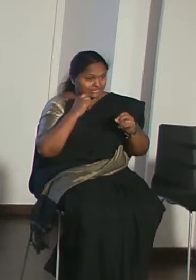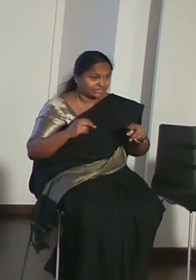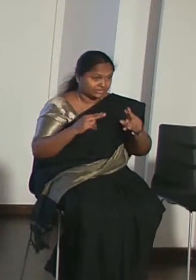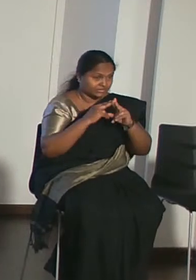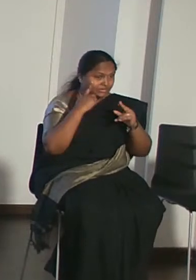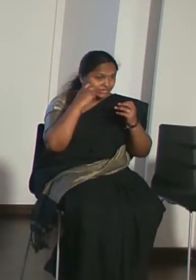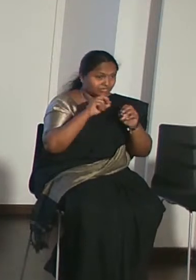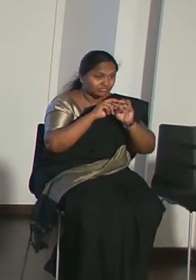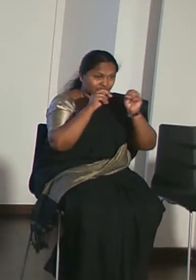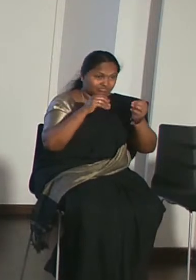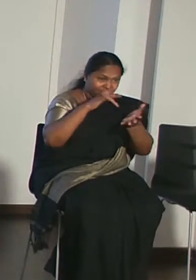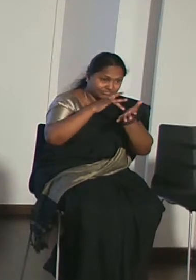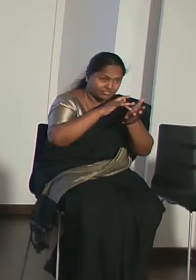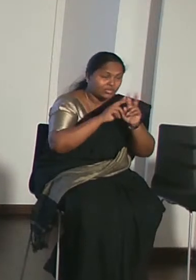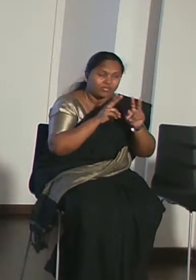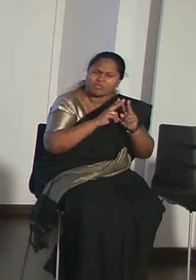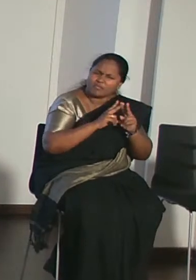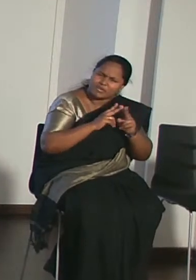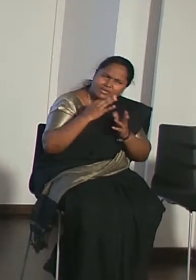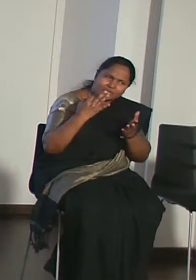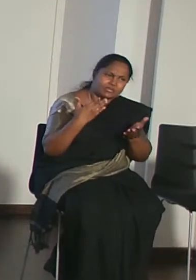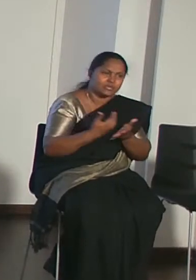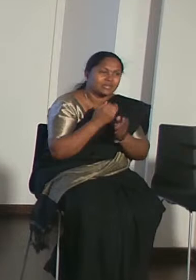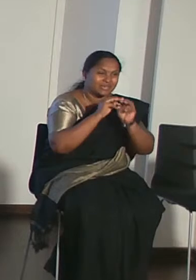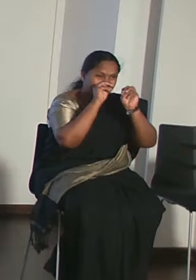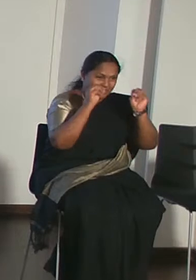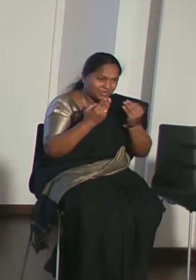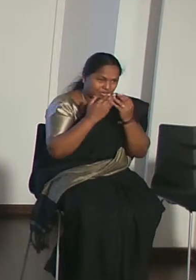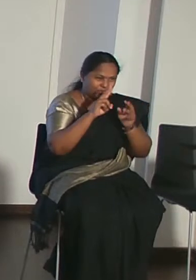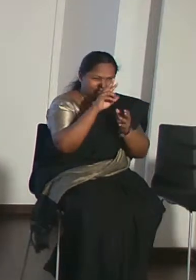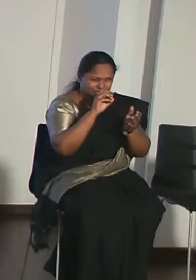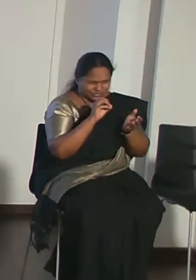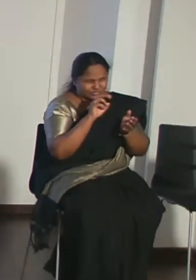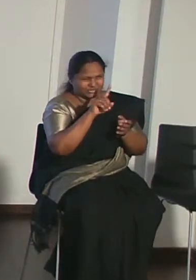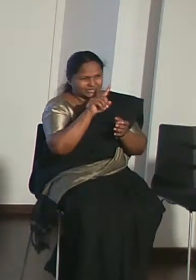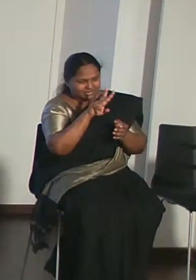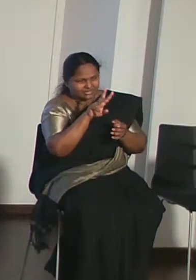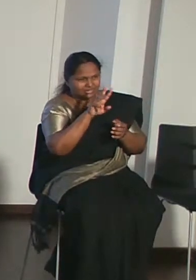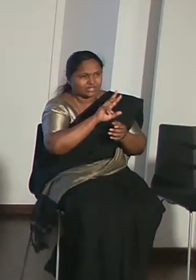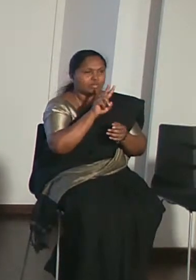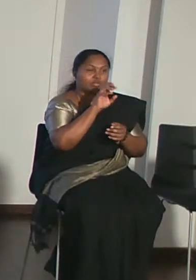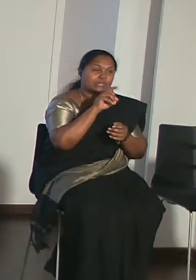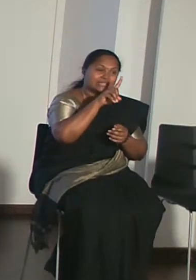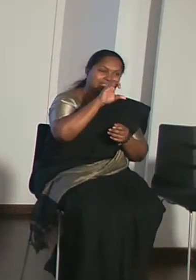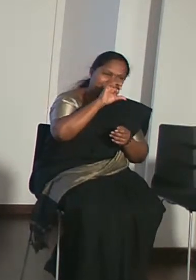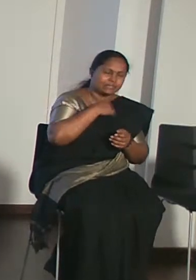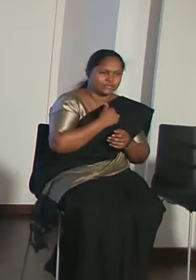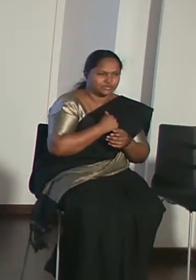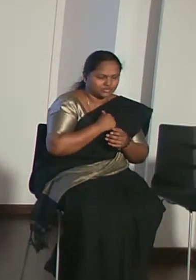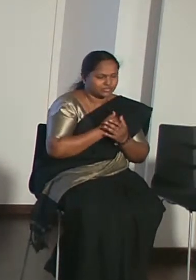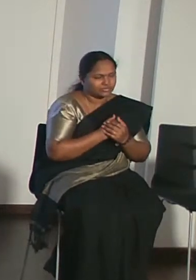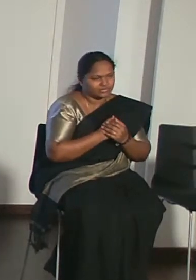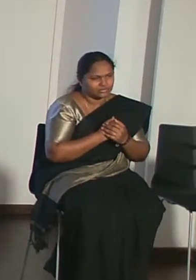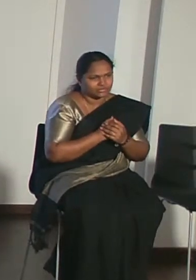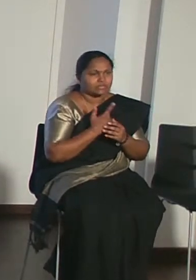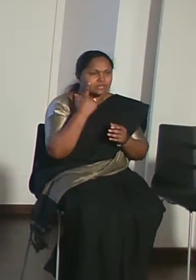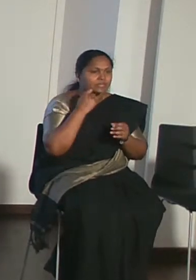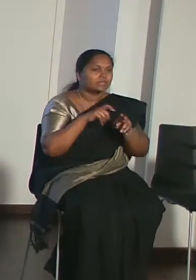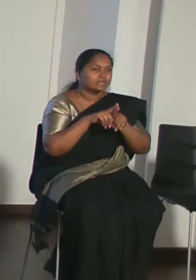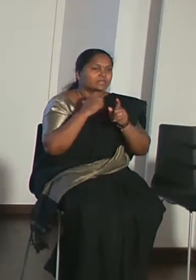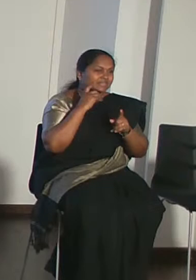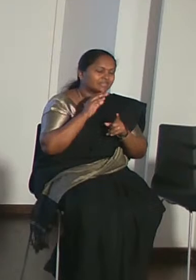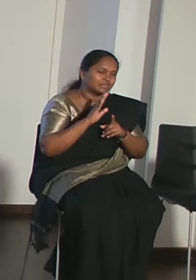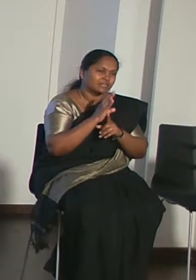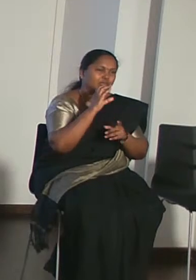it's an institution that is very new. The museum opened only in 2013, 2019, sorry, just to give some